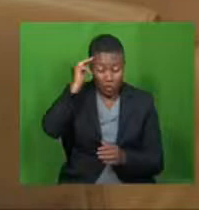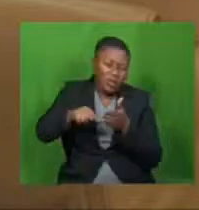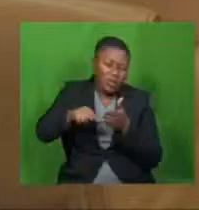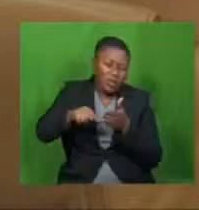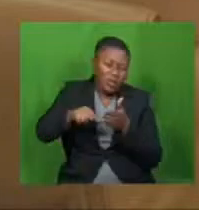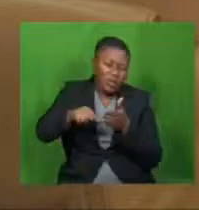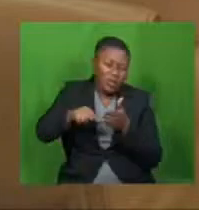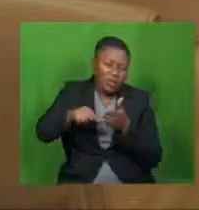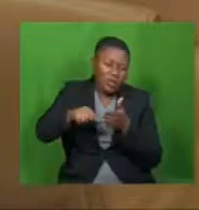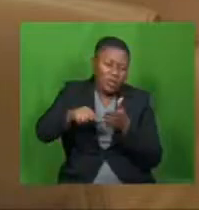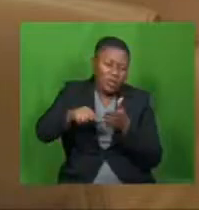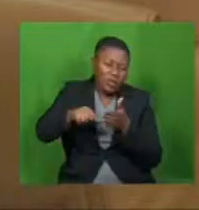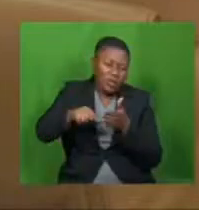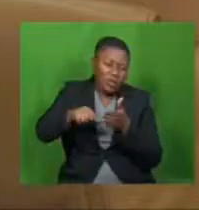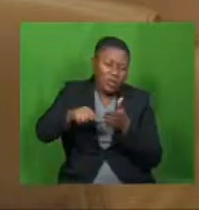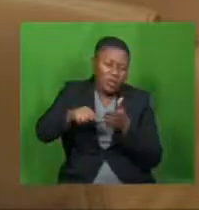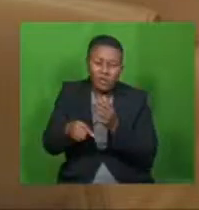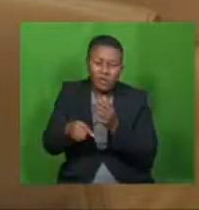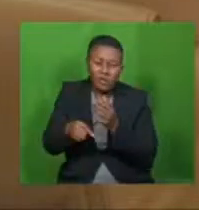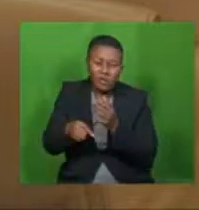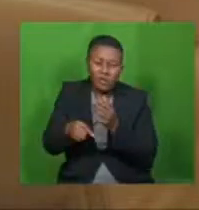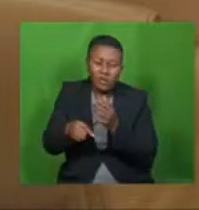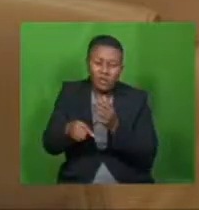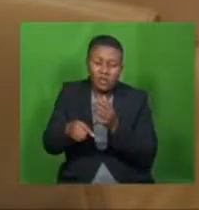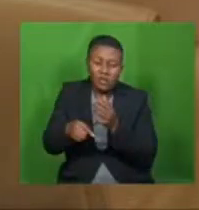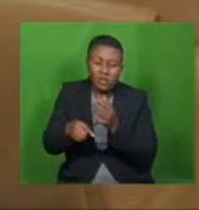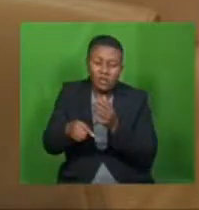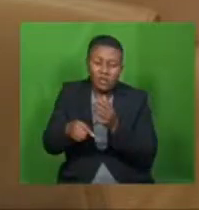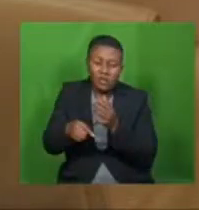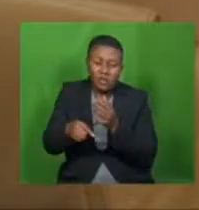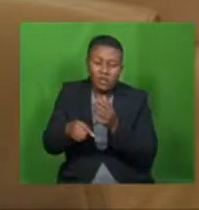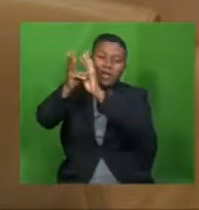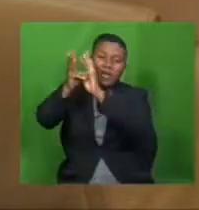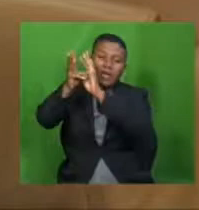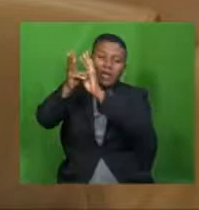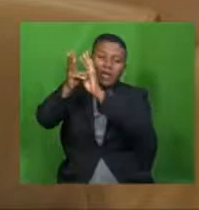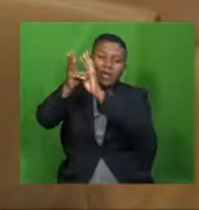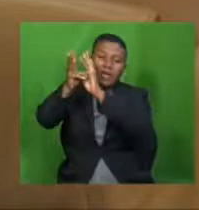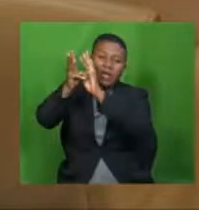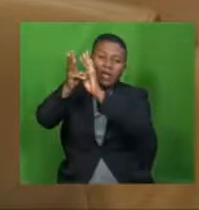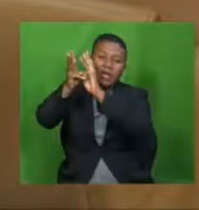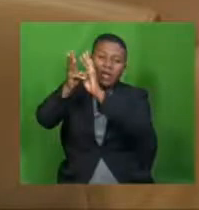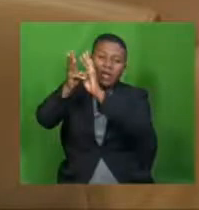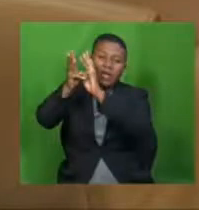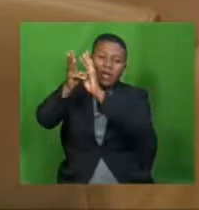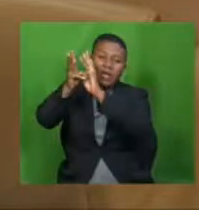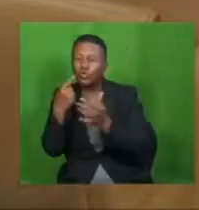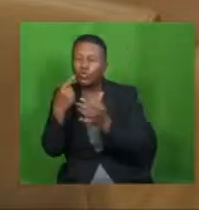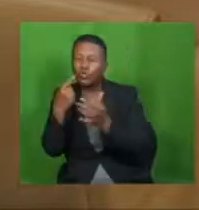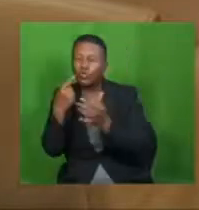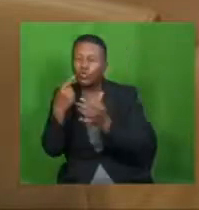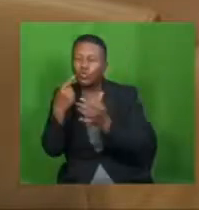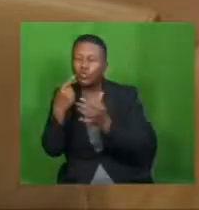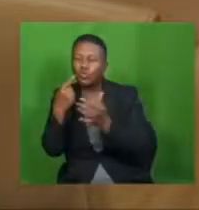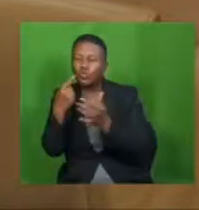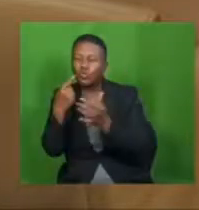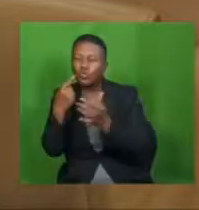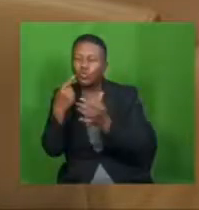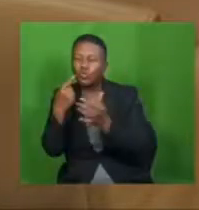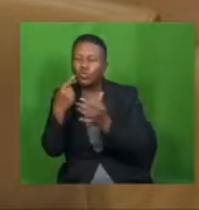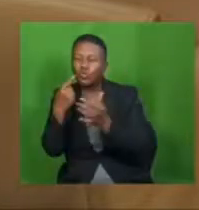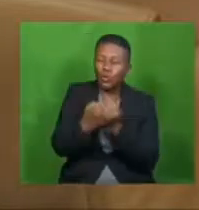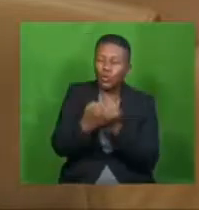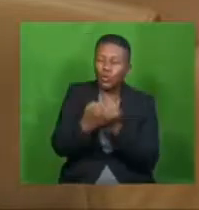have proposed, that we actually find other means of supporting the tree planting